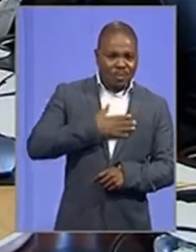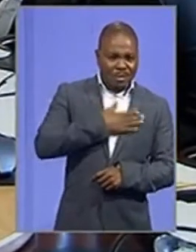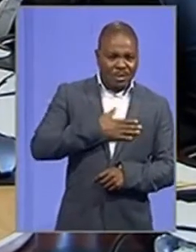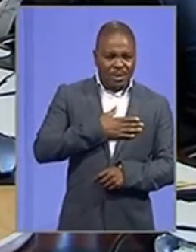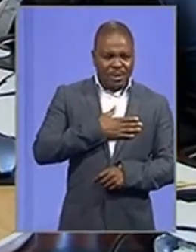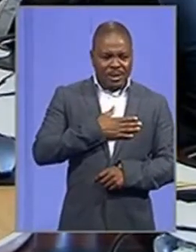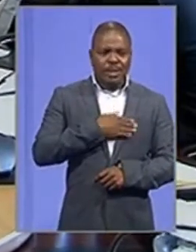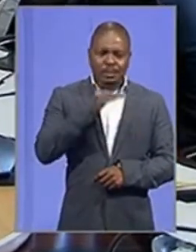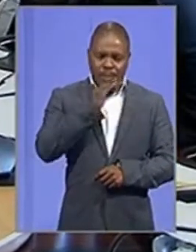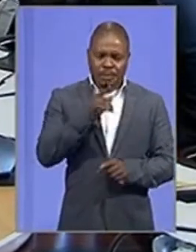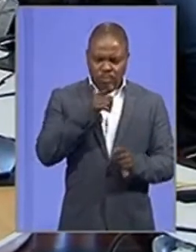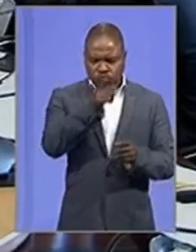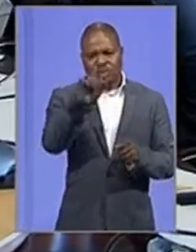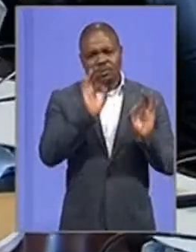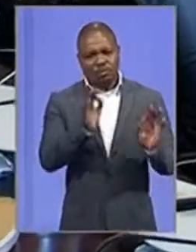that should be the norm?